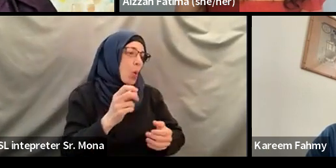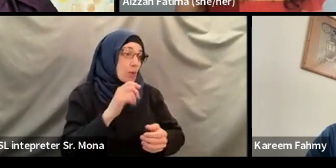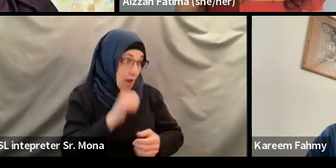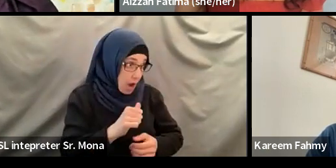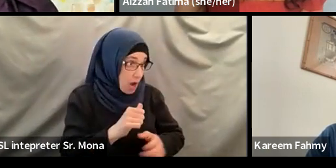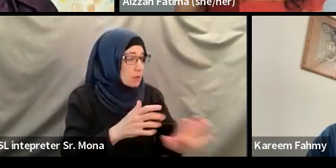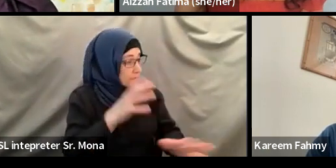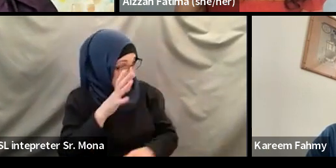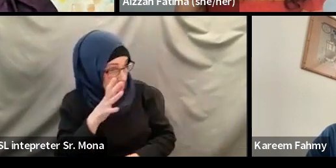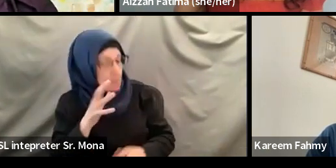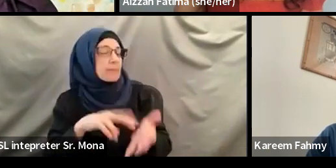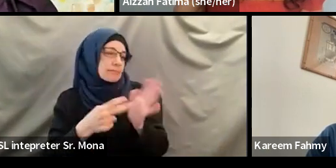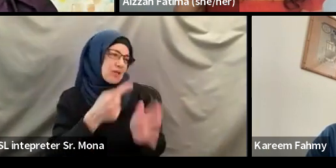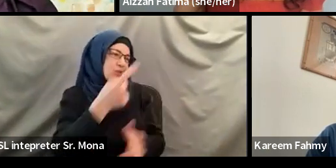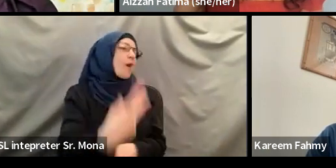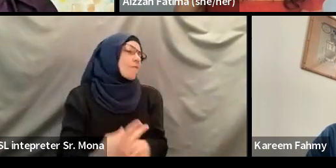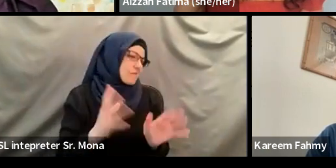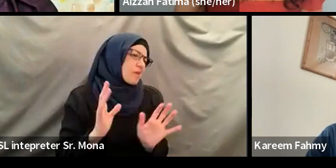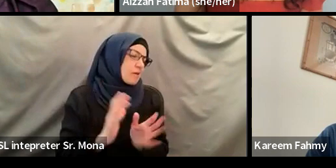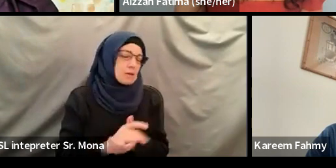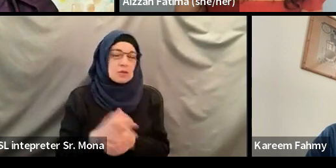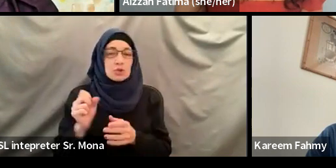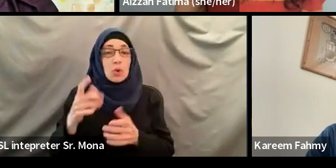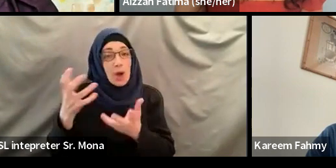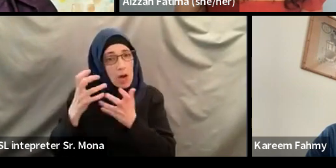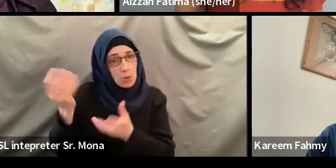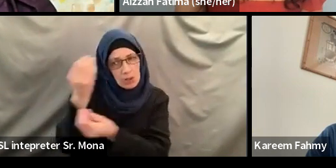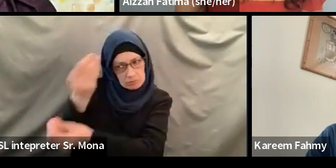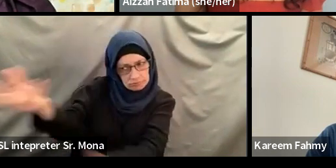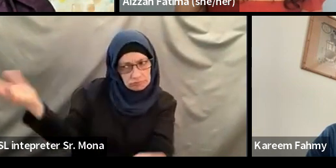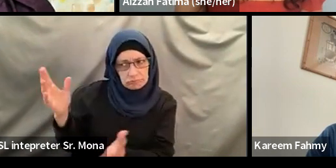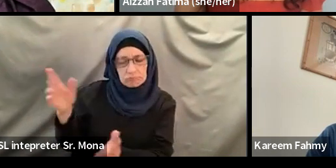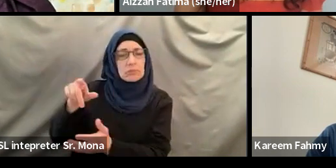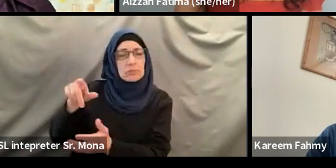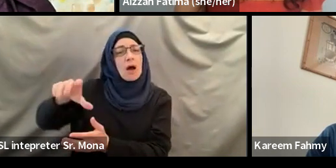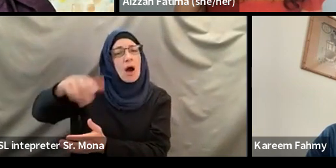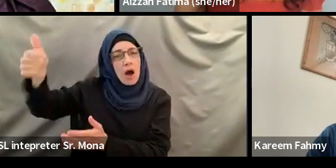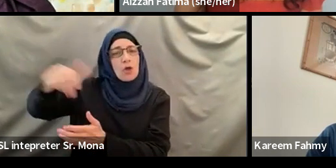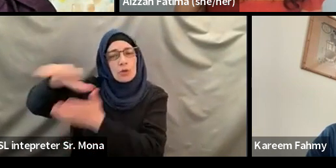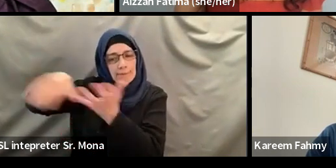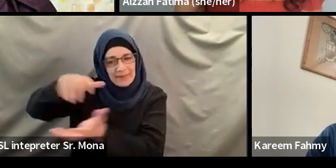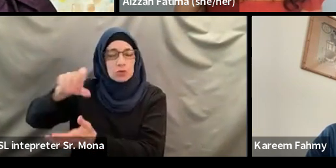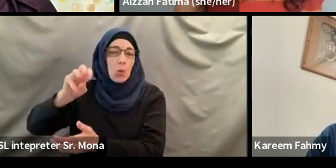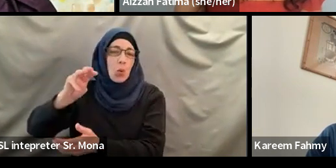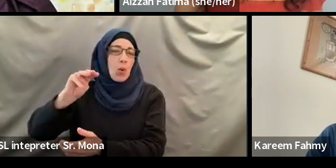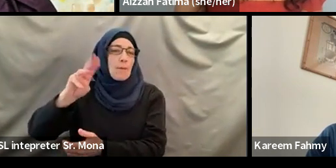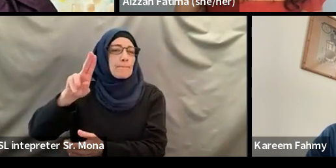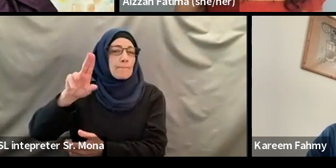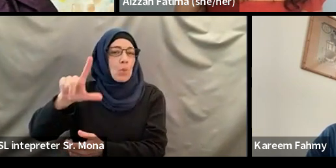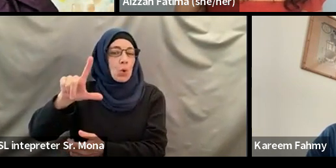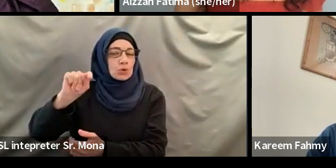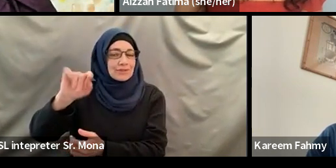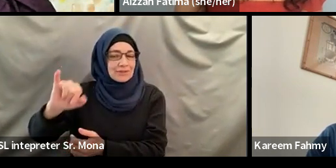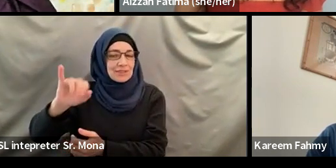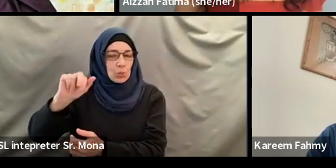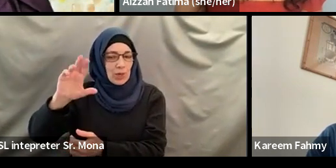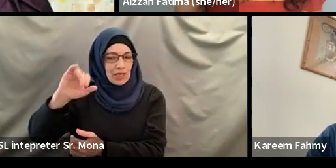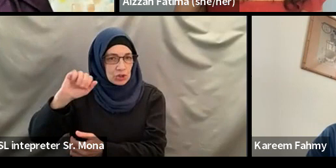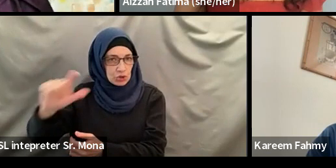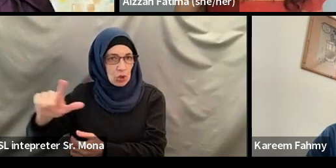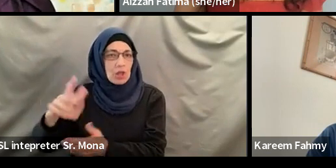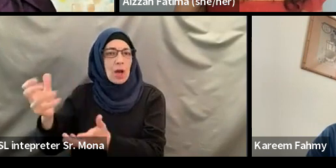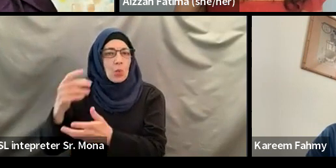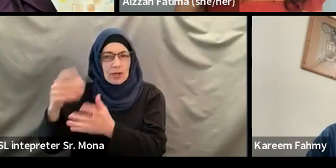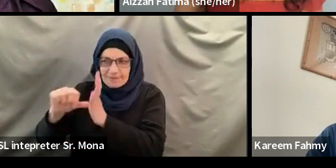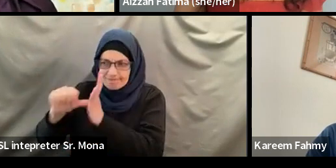this beacon to let all these other mixed or multiracial people know that like, you're not half, you're whole. You are lucky. You have